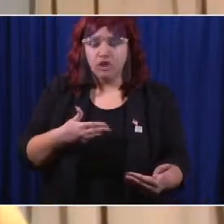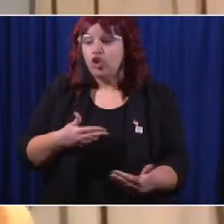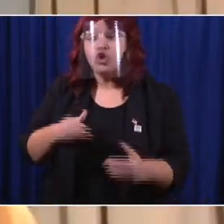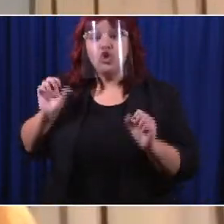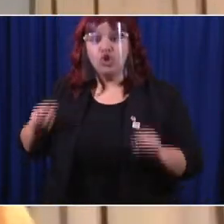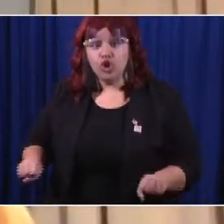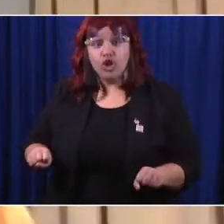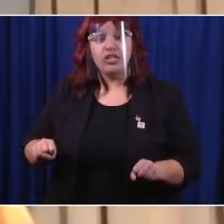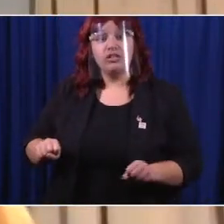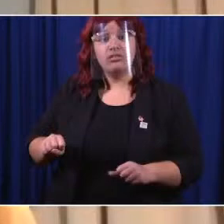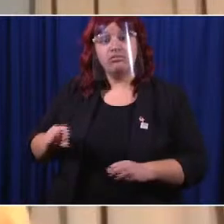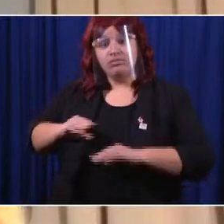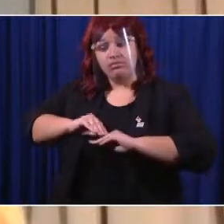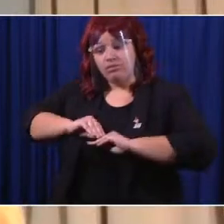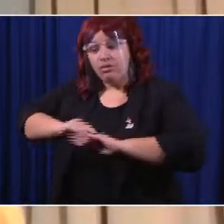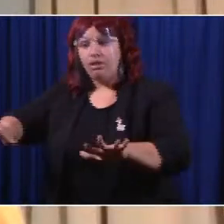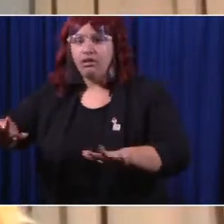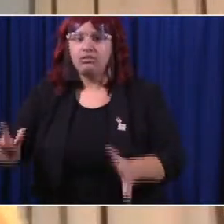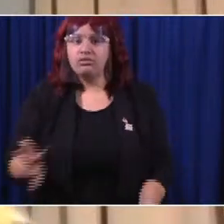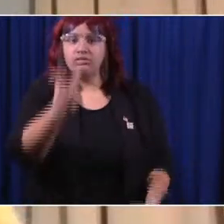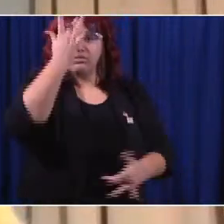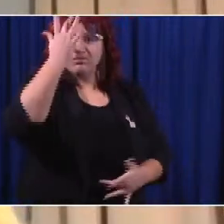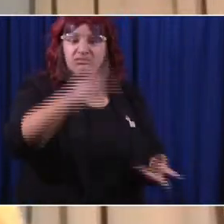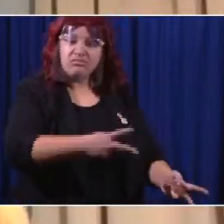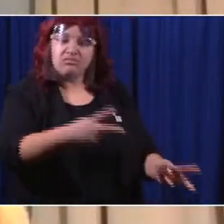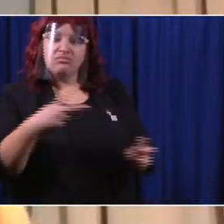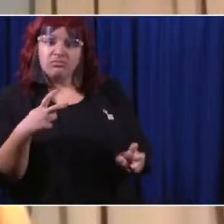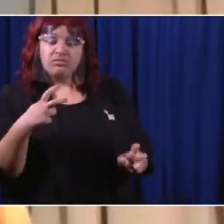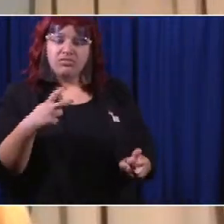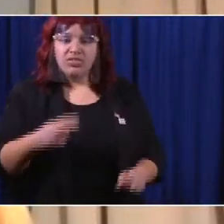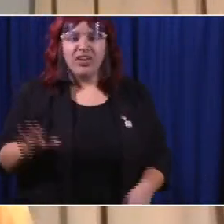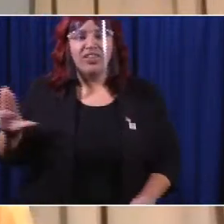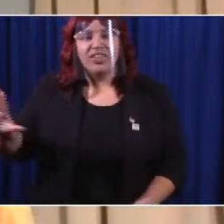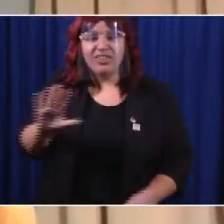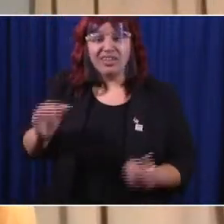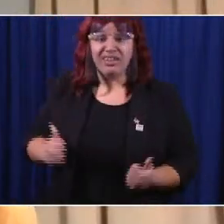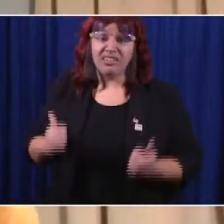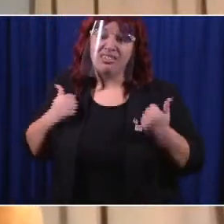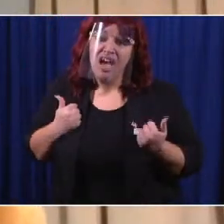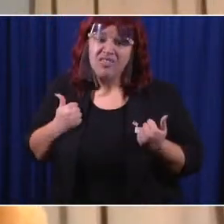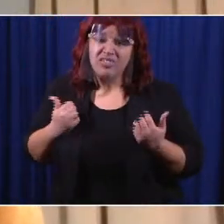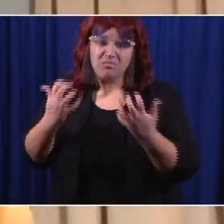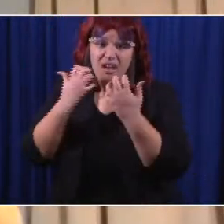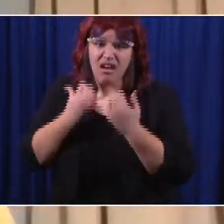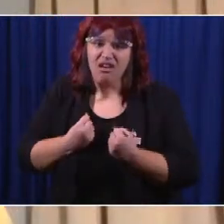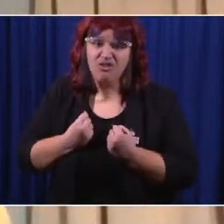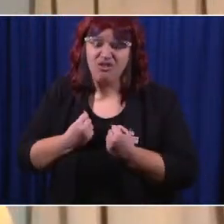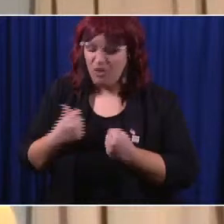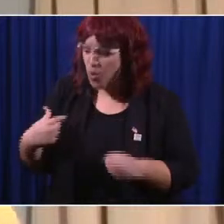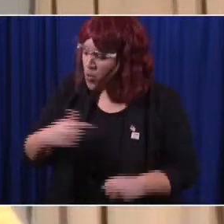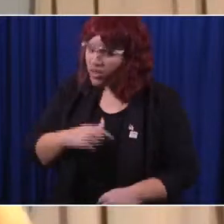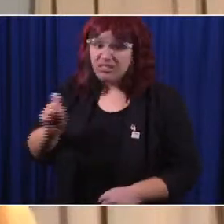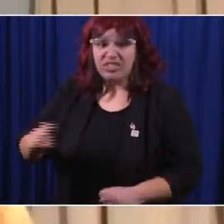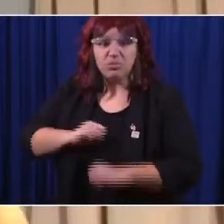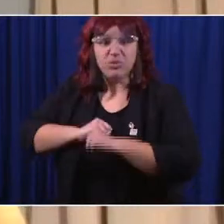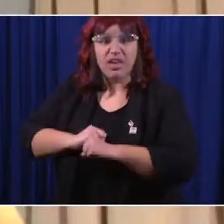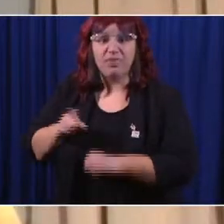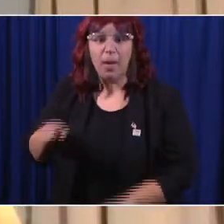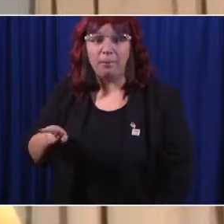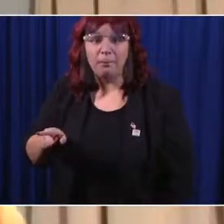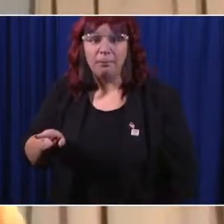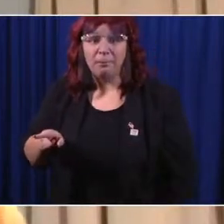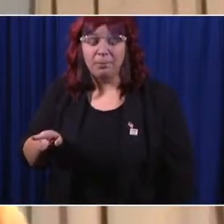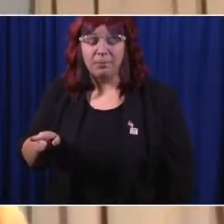child. And these lives are worth protecting. So we really need to take the recommendations